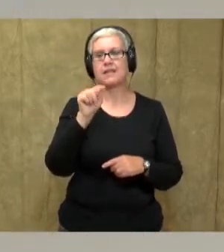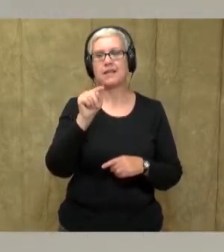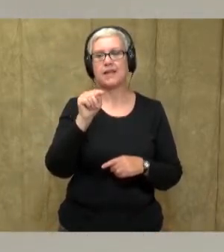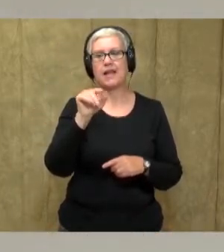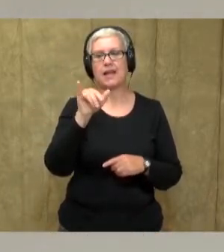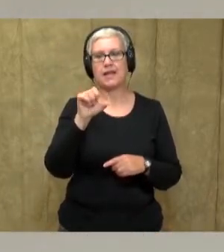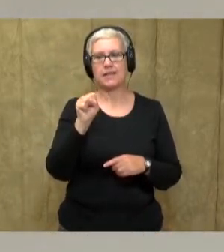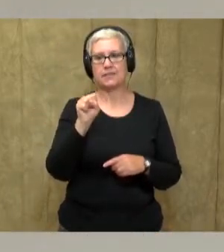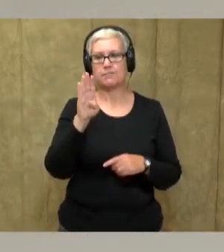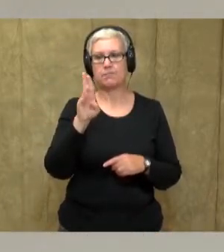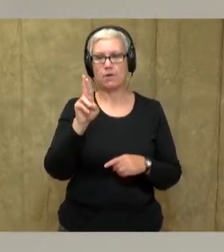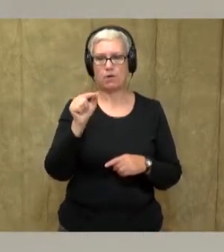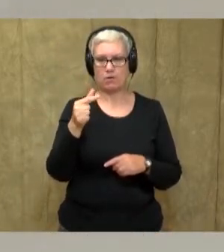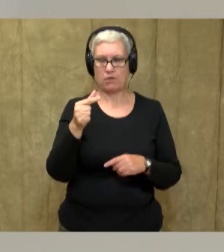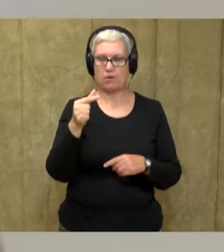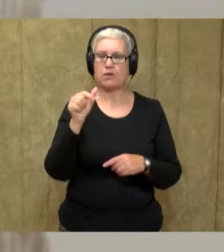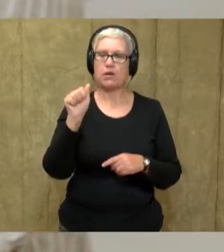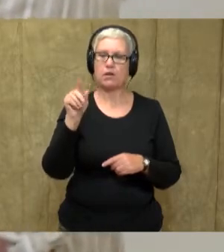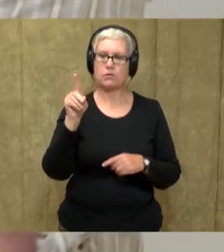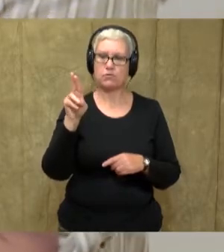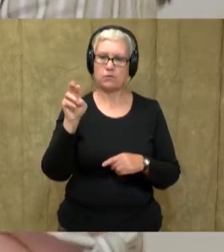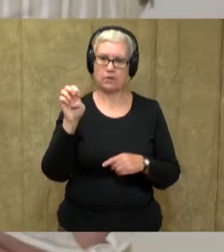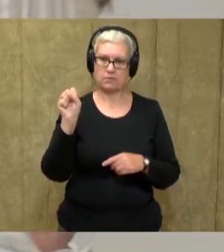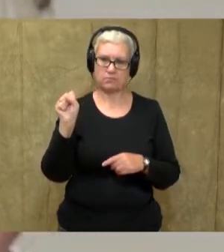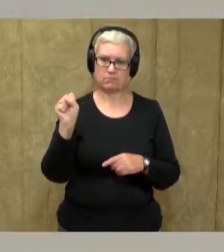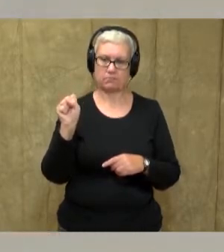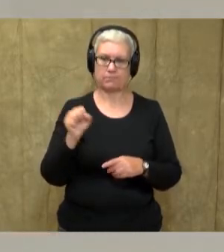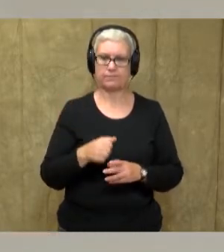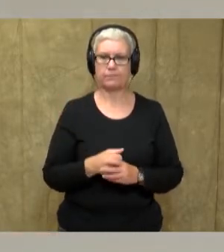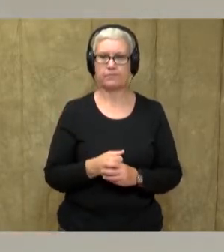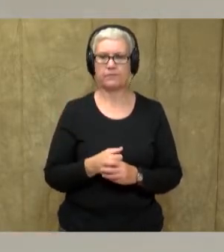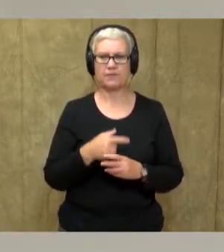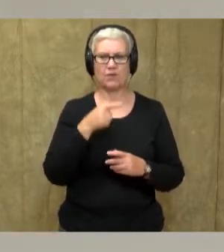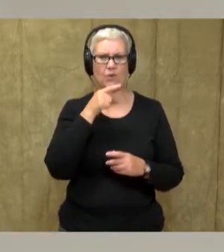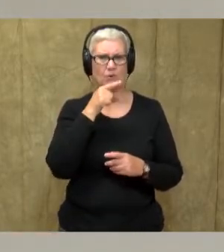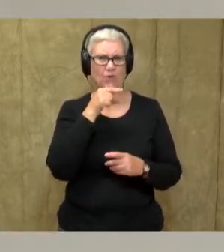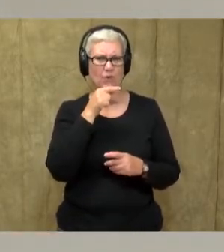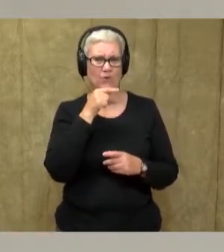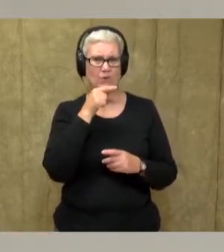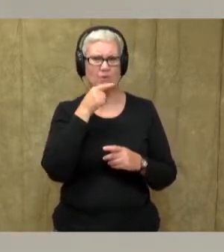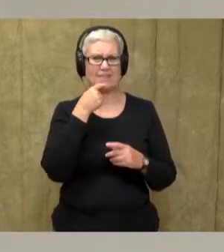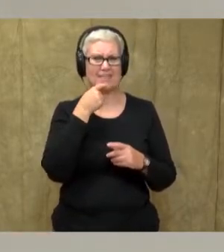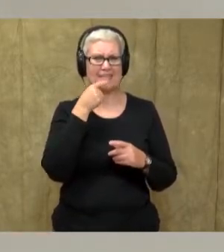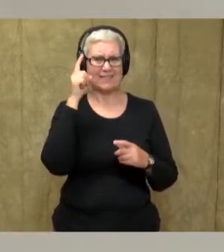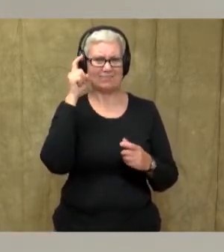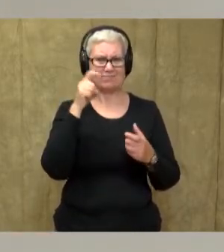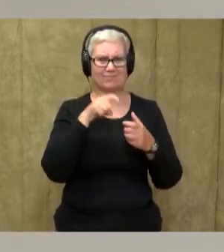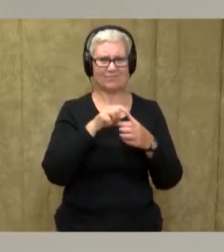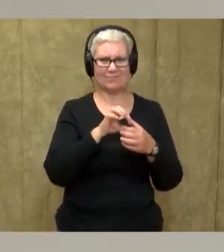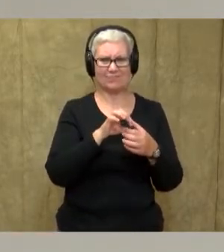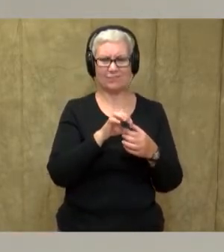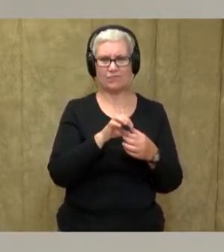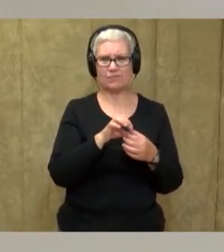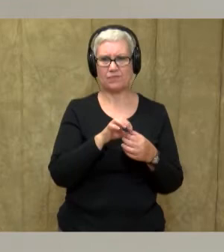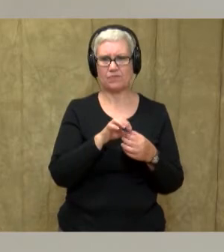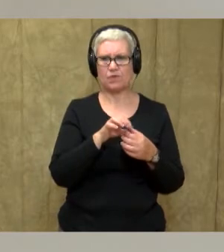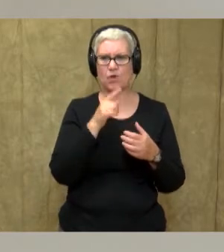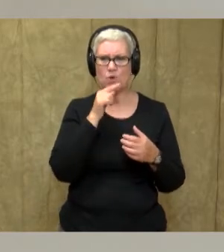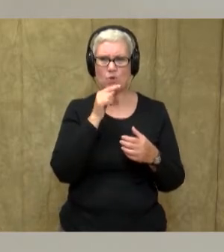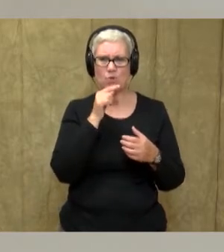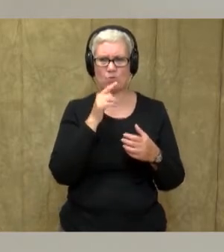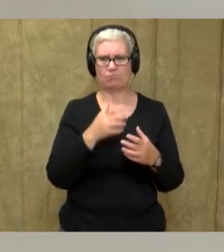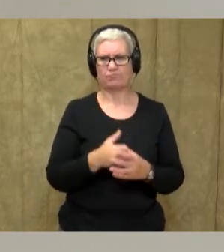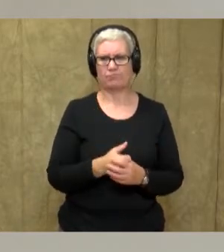was brilliant in itself. But who is he alluding to here? In whose symbolic shadow we stand